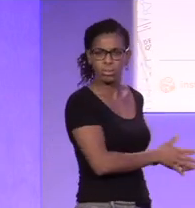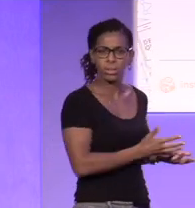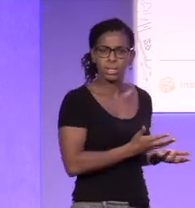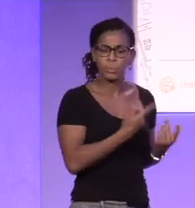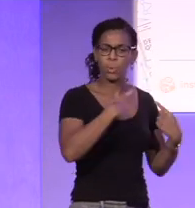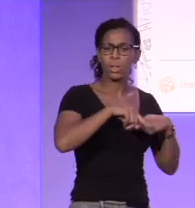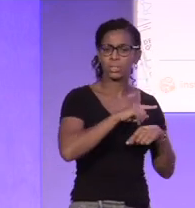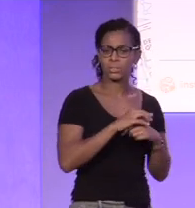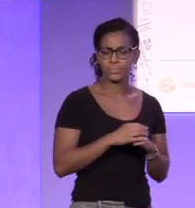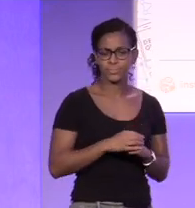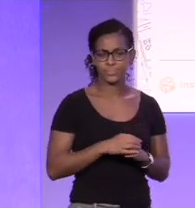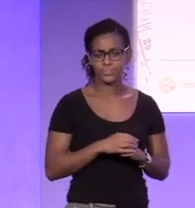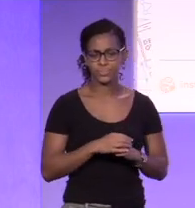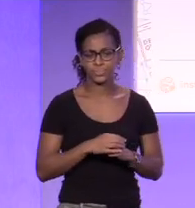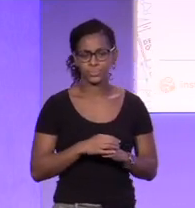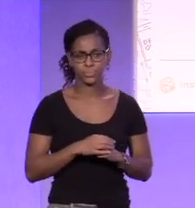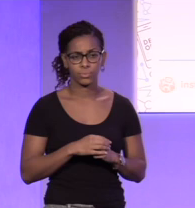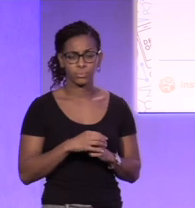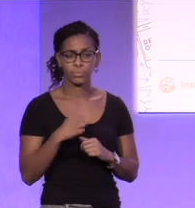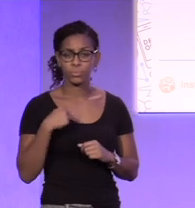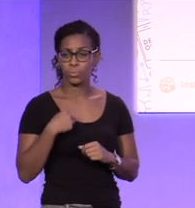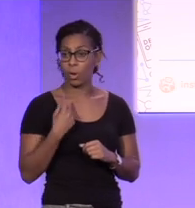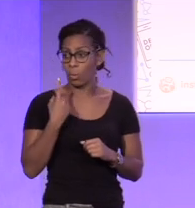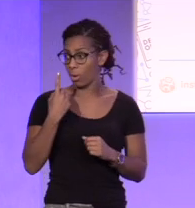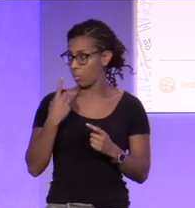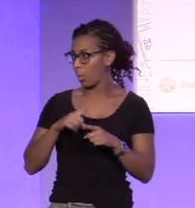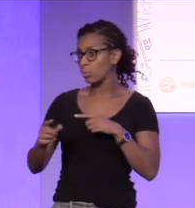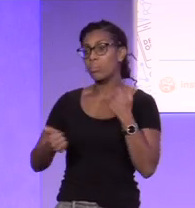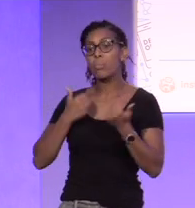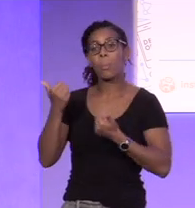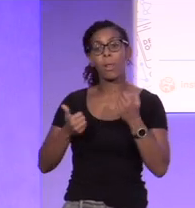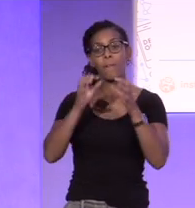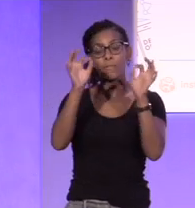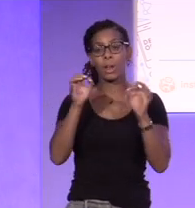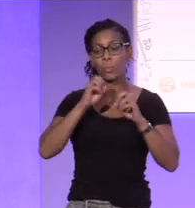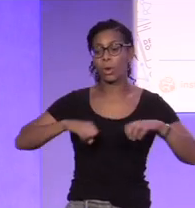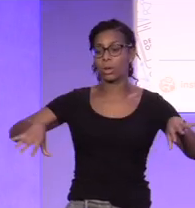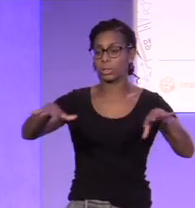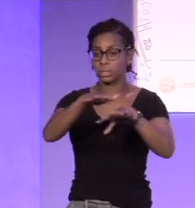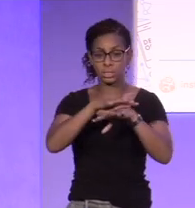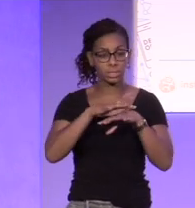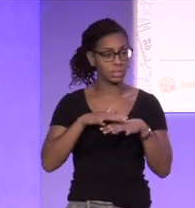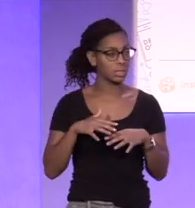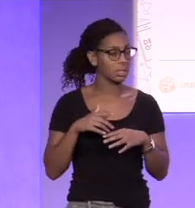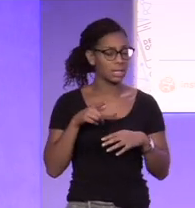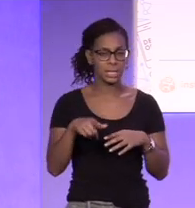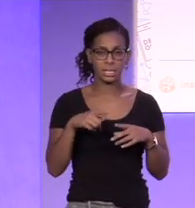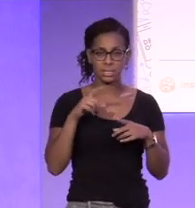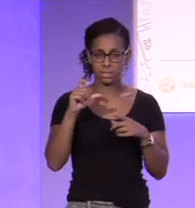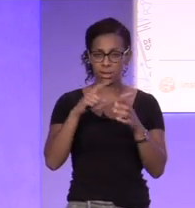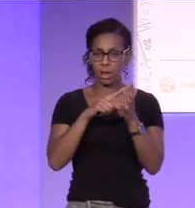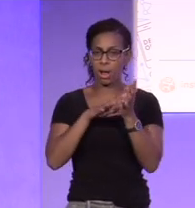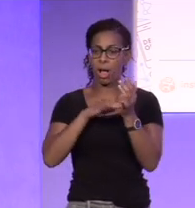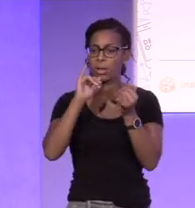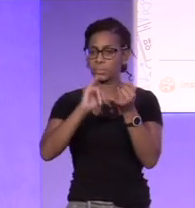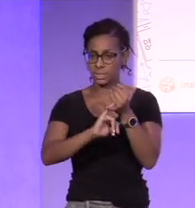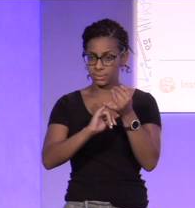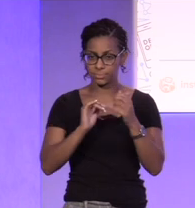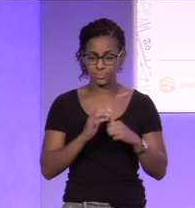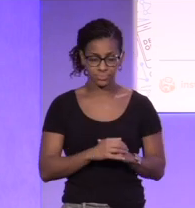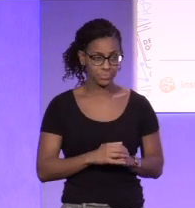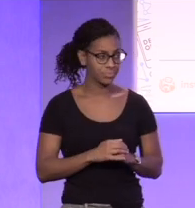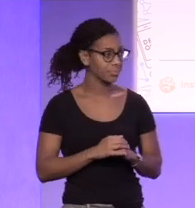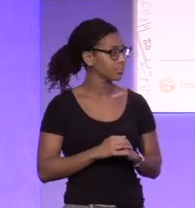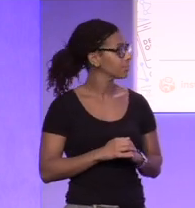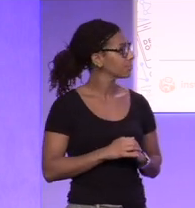towards probably one of the most popular frameworks that exists within the DevOps space. We look towards Calms. Calms was a great starting point for us. It